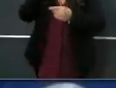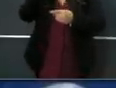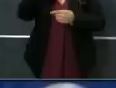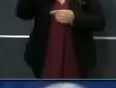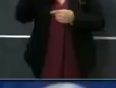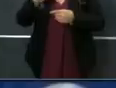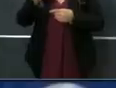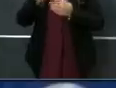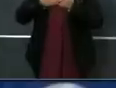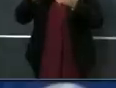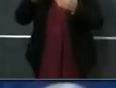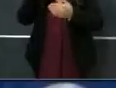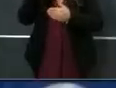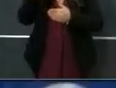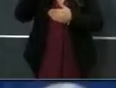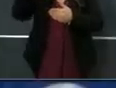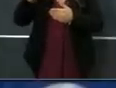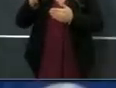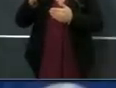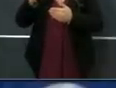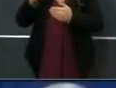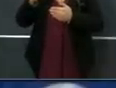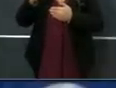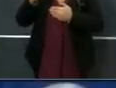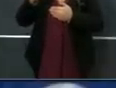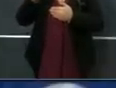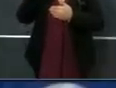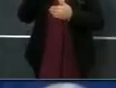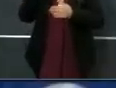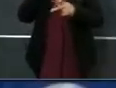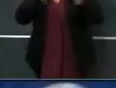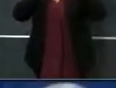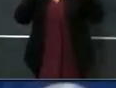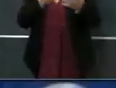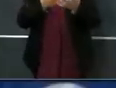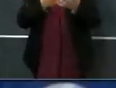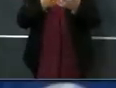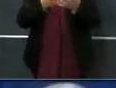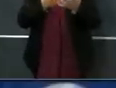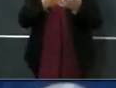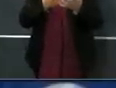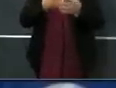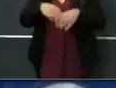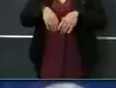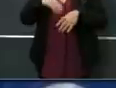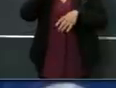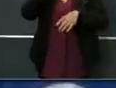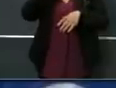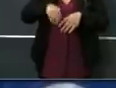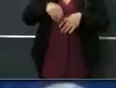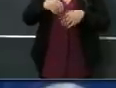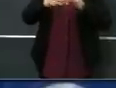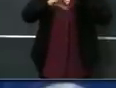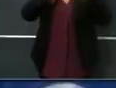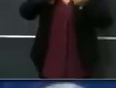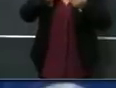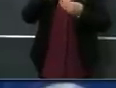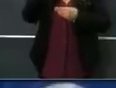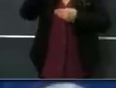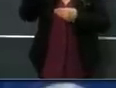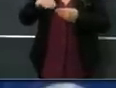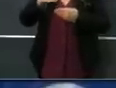11+%, closer to 12%. So 6.8, let's round it up to 7%, 12% of the deaths. That's the